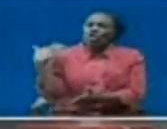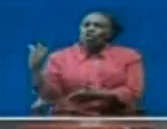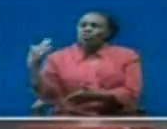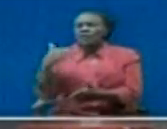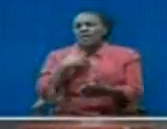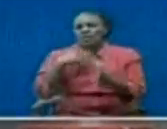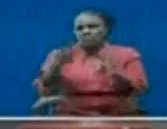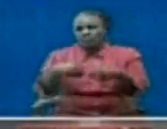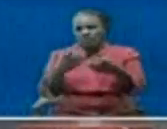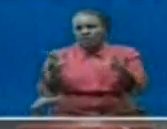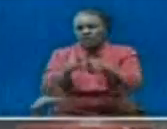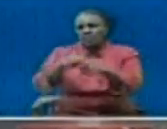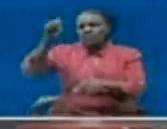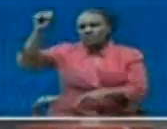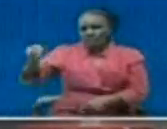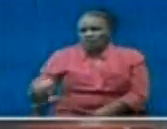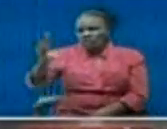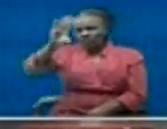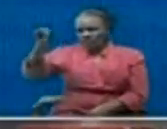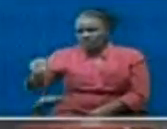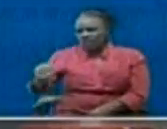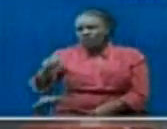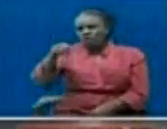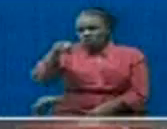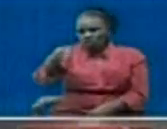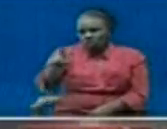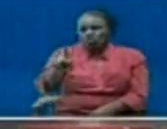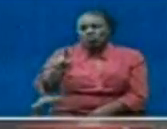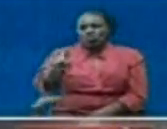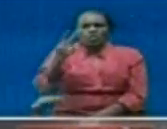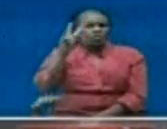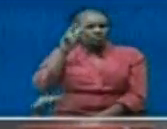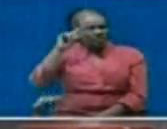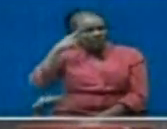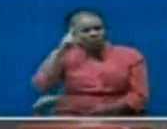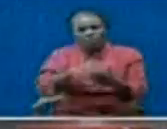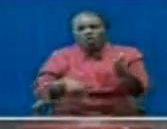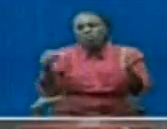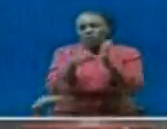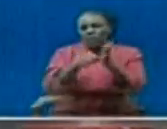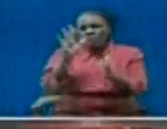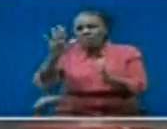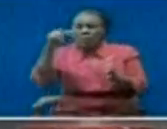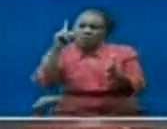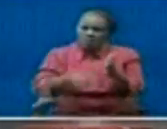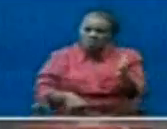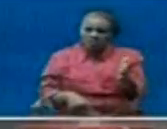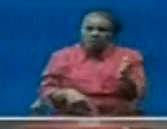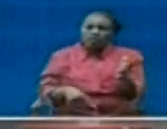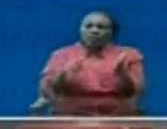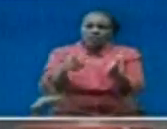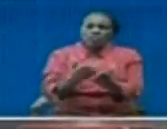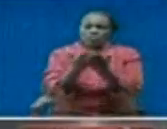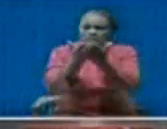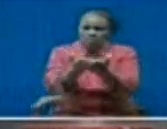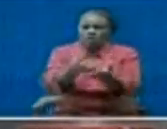to Kenyans like the South Africans did. Mm-hmm. What are your challenges? What are your issues? What are your grievances? And we did that. Mm-hmm. And it was supposed